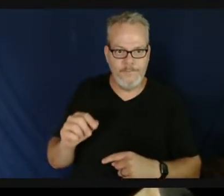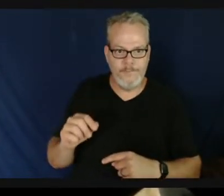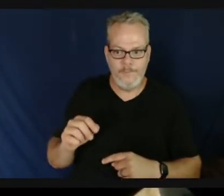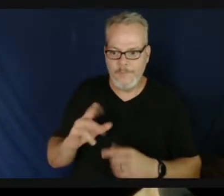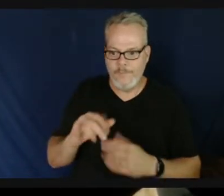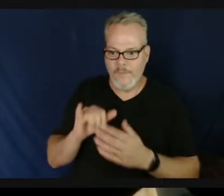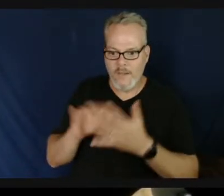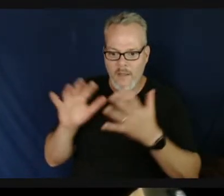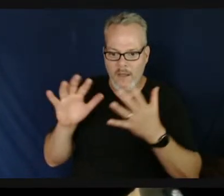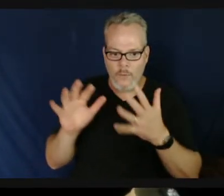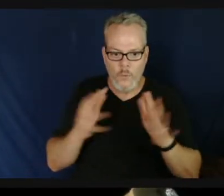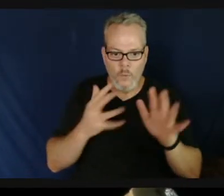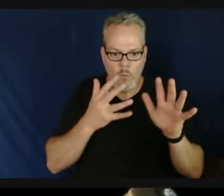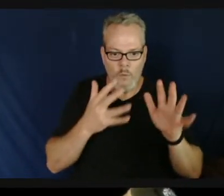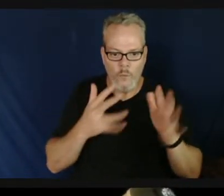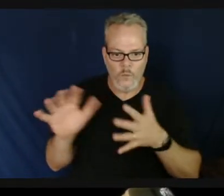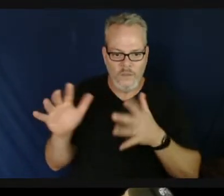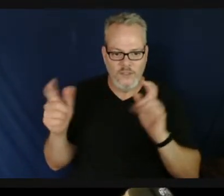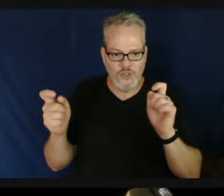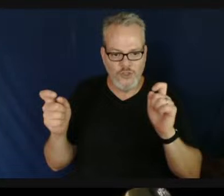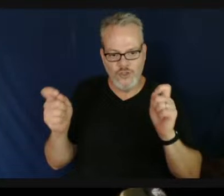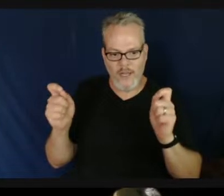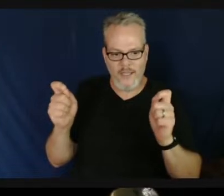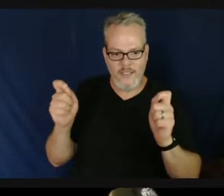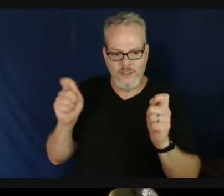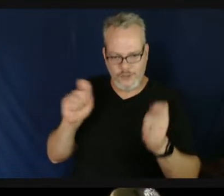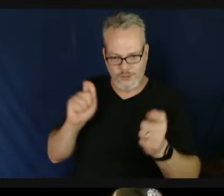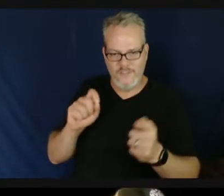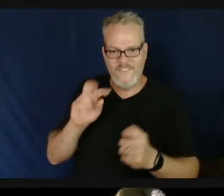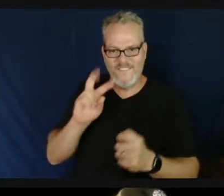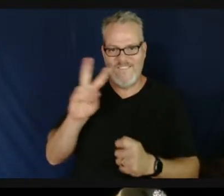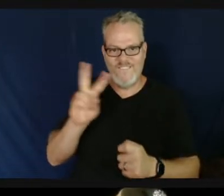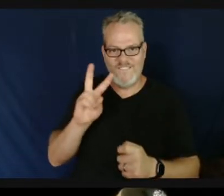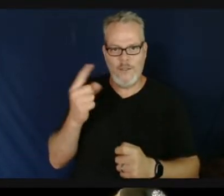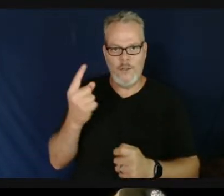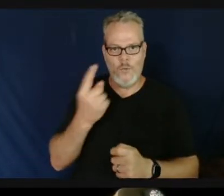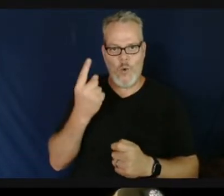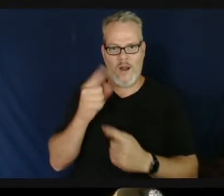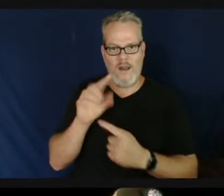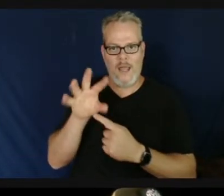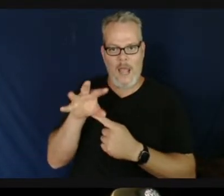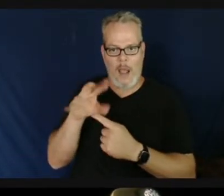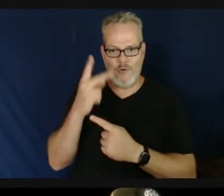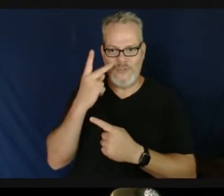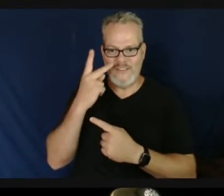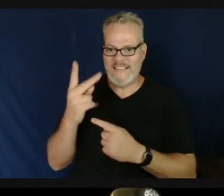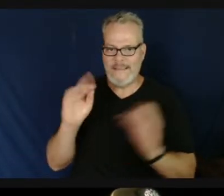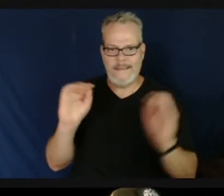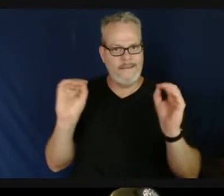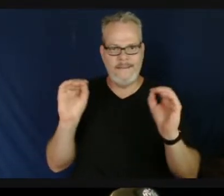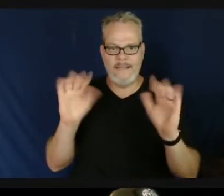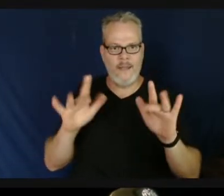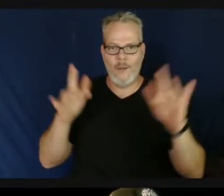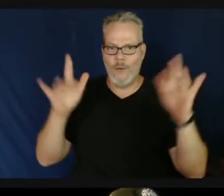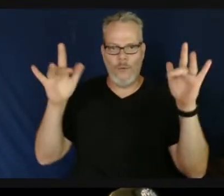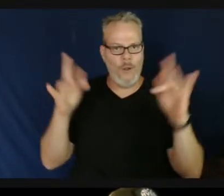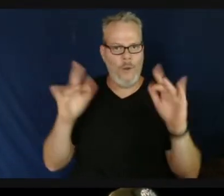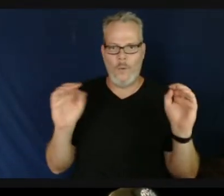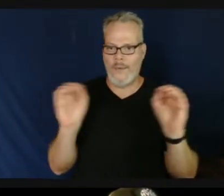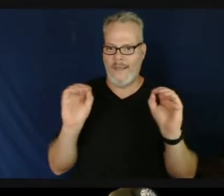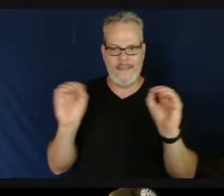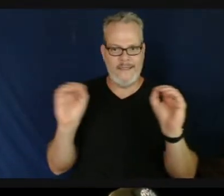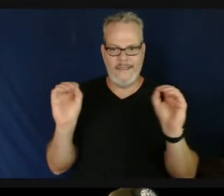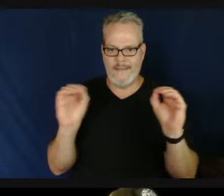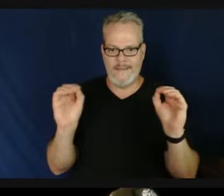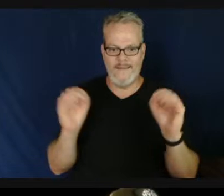so. So here you see it blowing away from the camera now. Still nothing red visible in there. And there's a